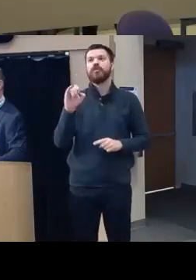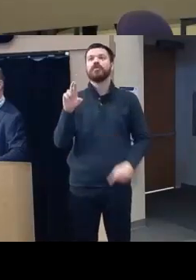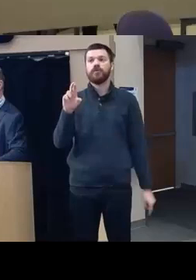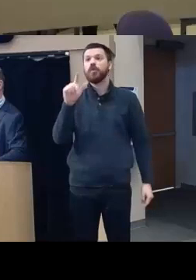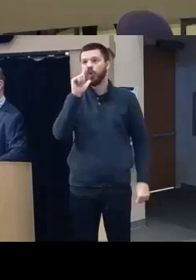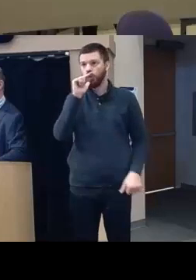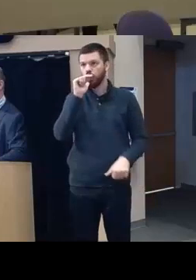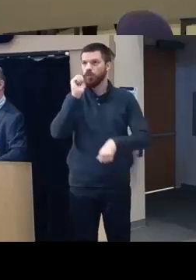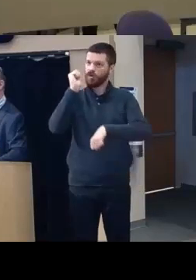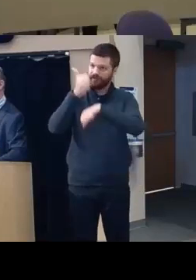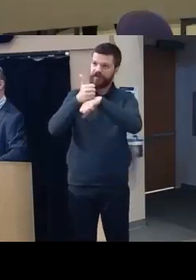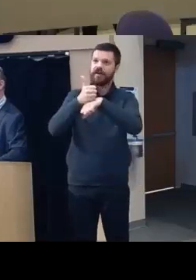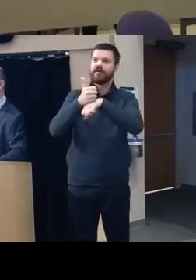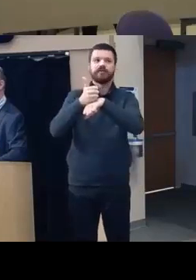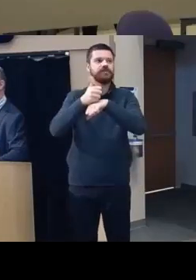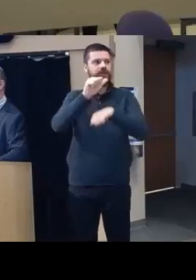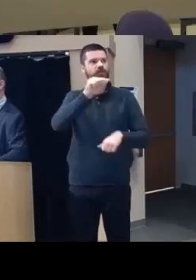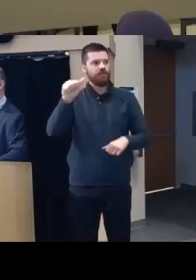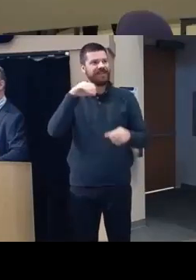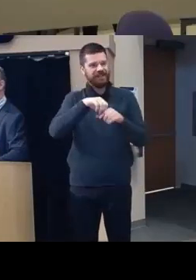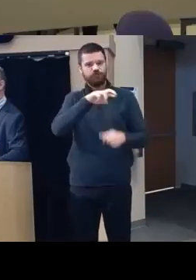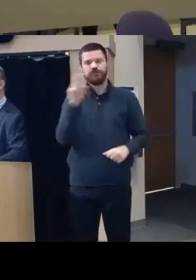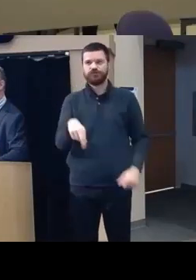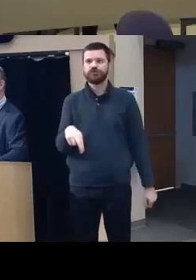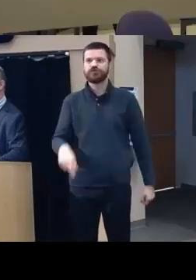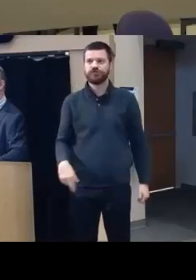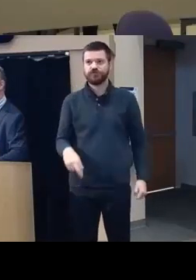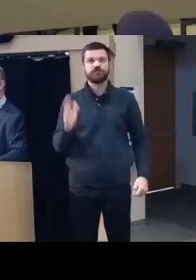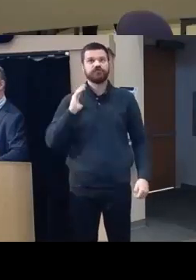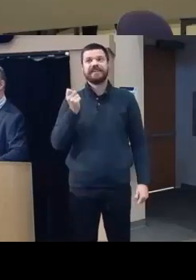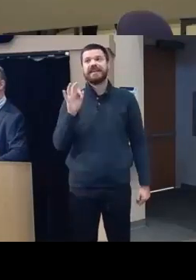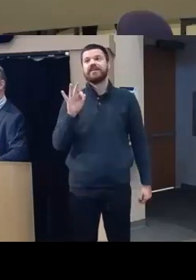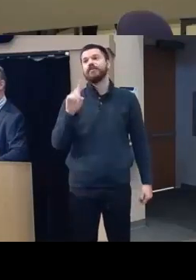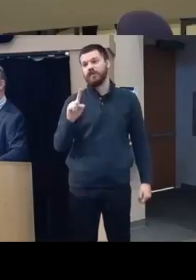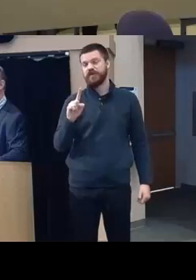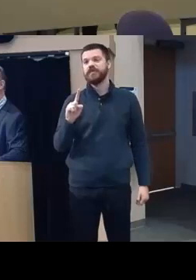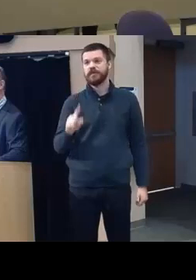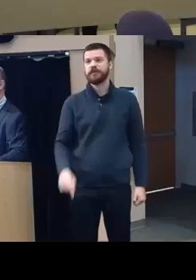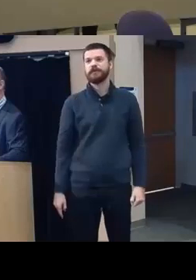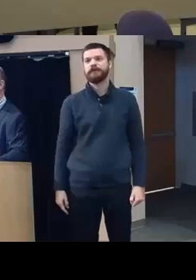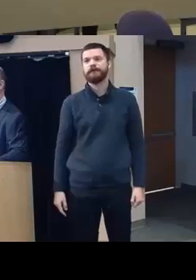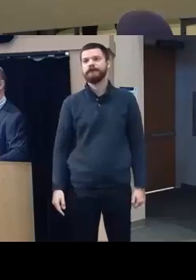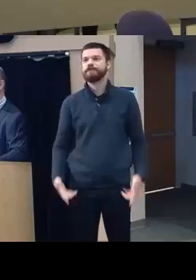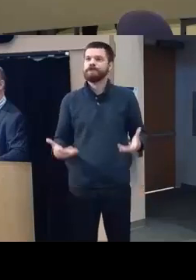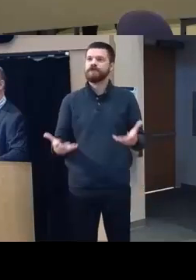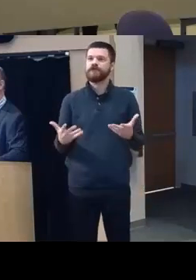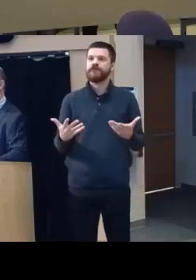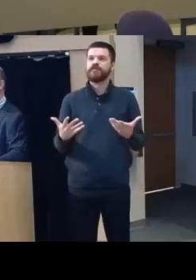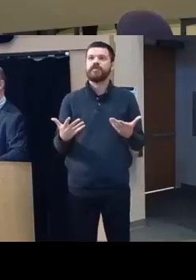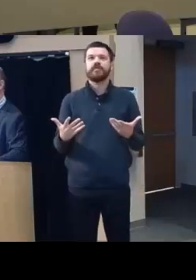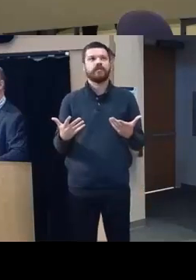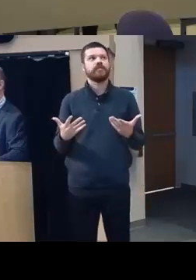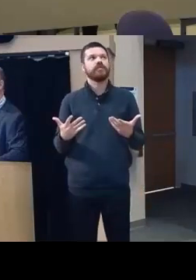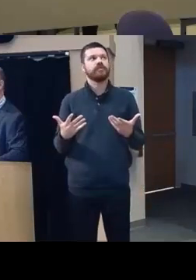Collier, who founded Alcoholics Anonymous in Rochester in 1941. And so, the